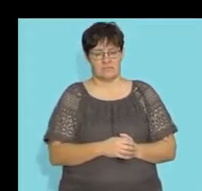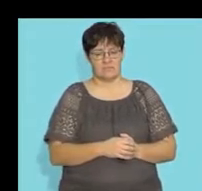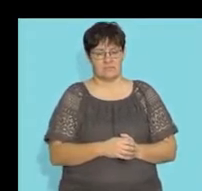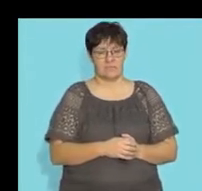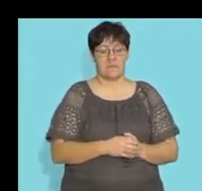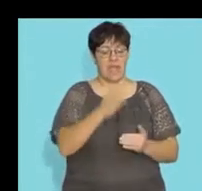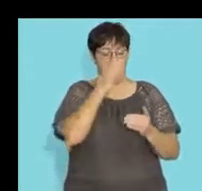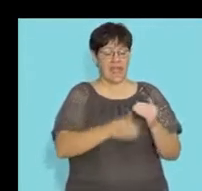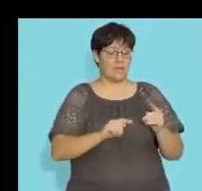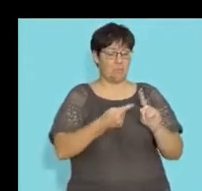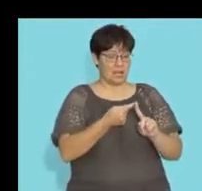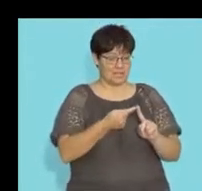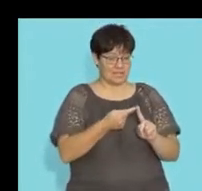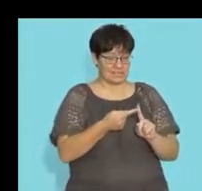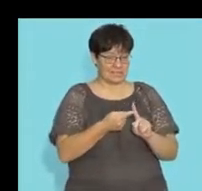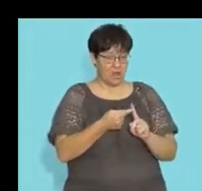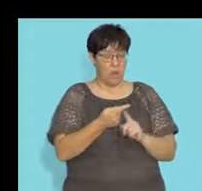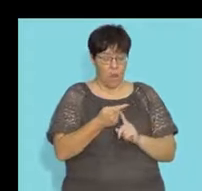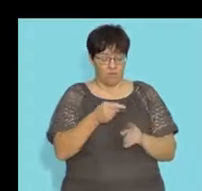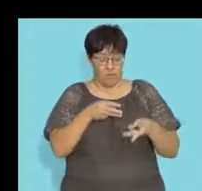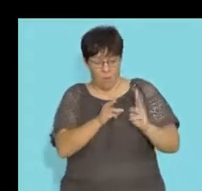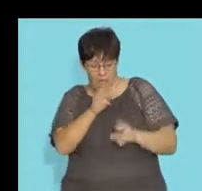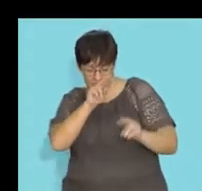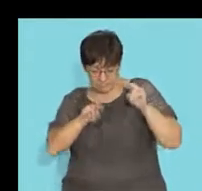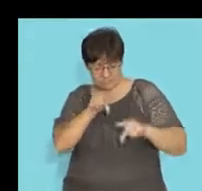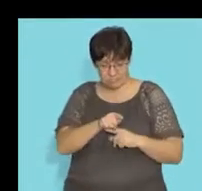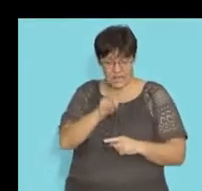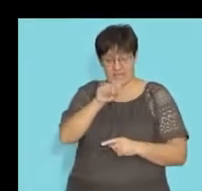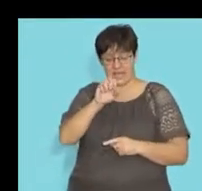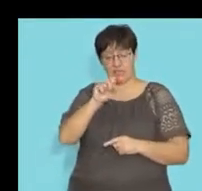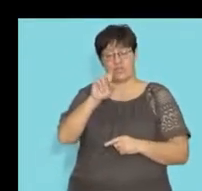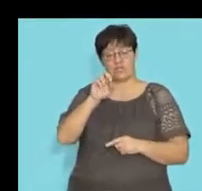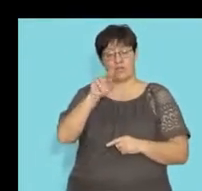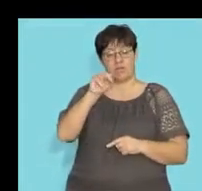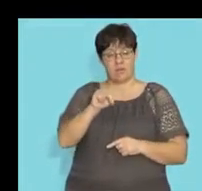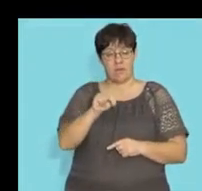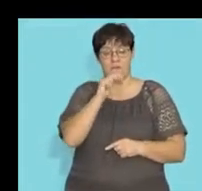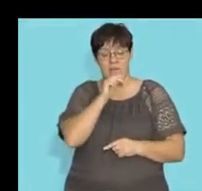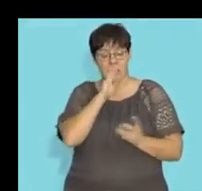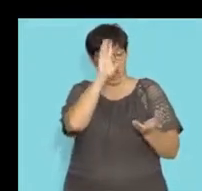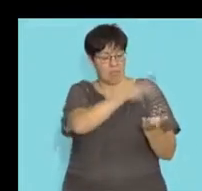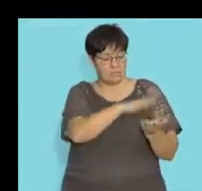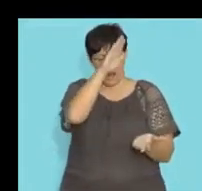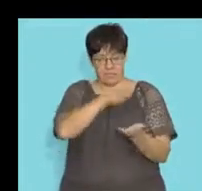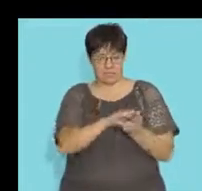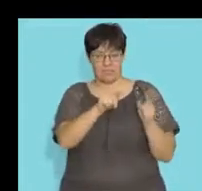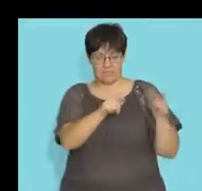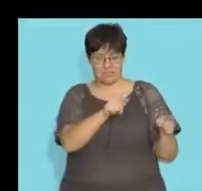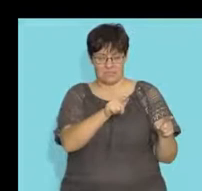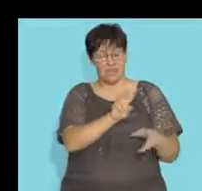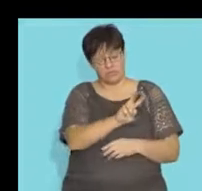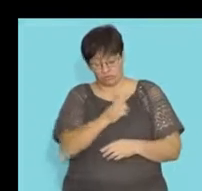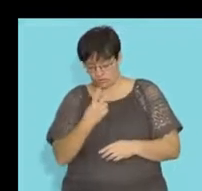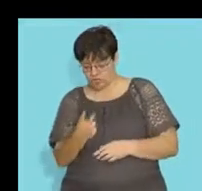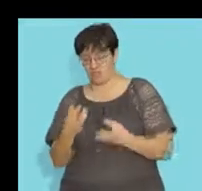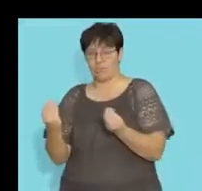When we have the endpoint of a titration, that endpoint means that all the reactants